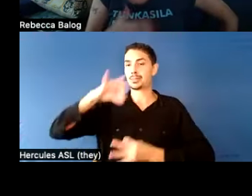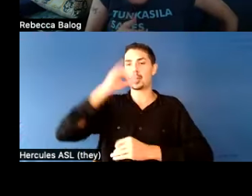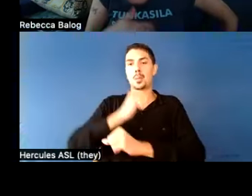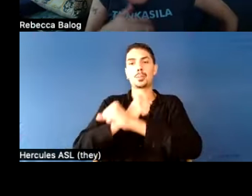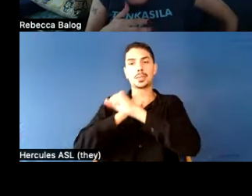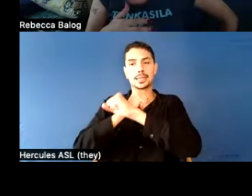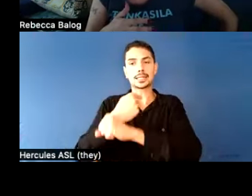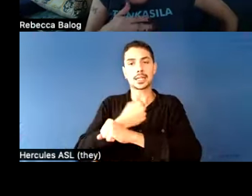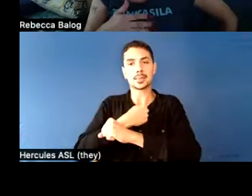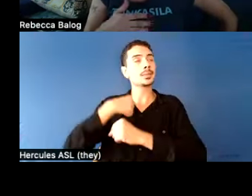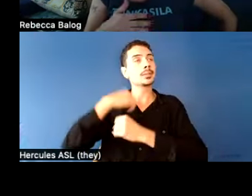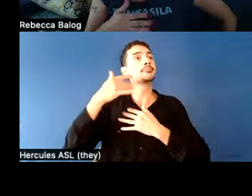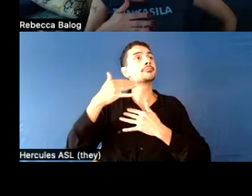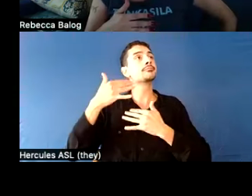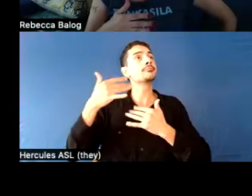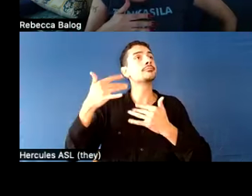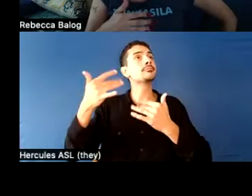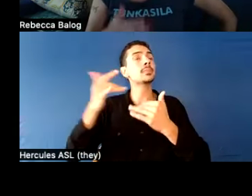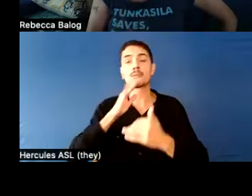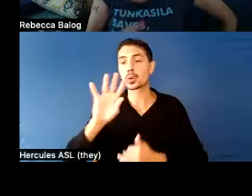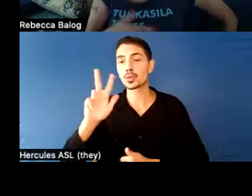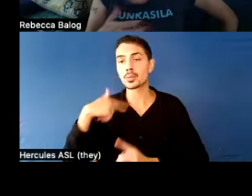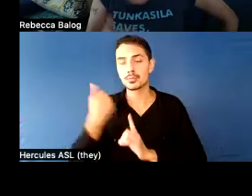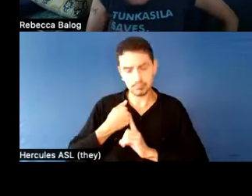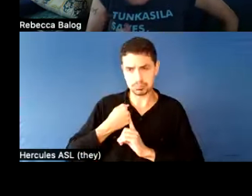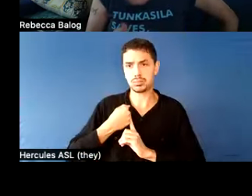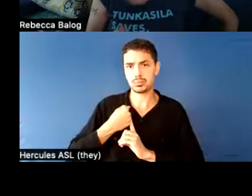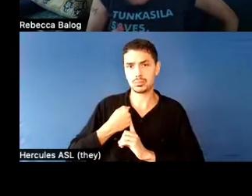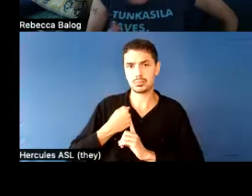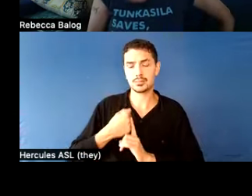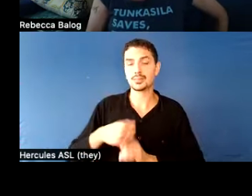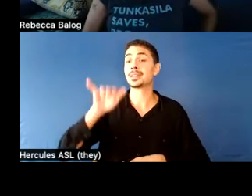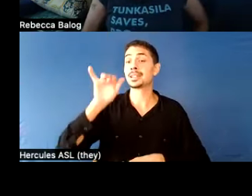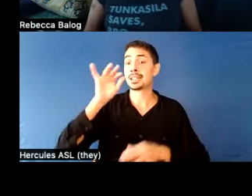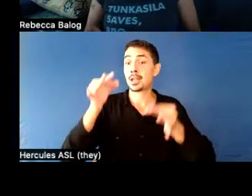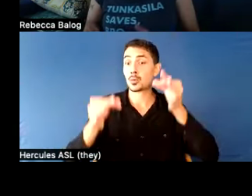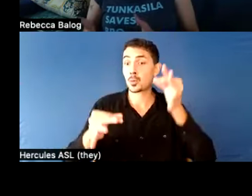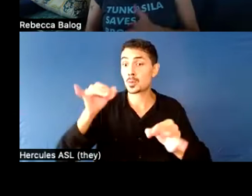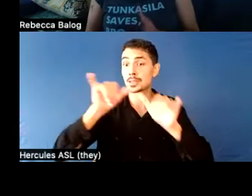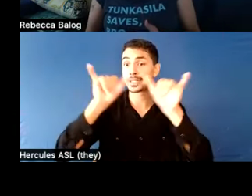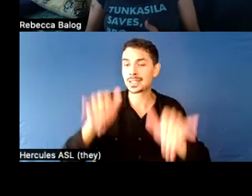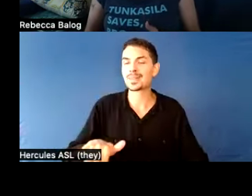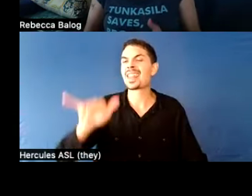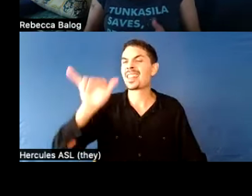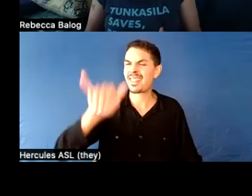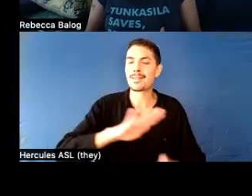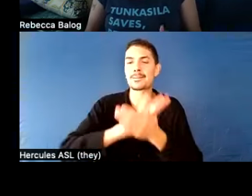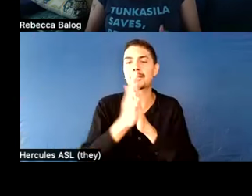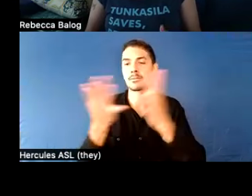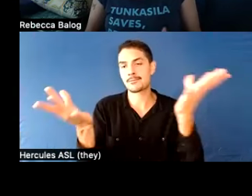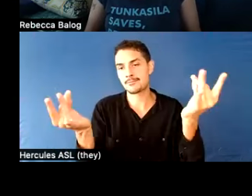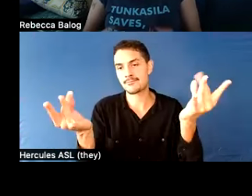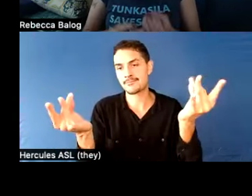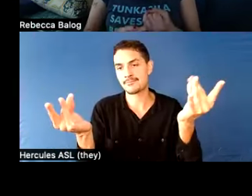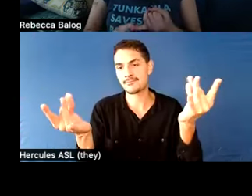So that can be in the court system, that can be clunky and an issue. But at the end of the day,